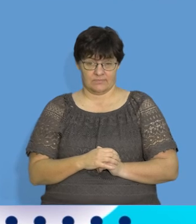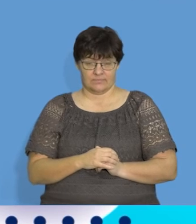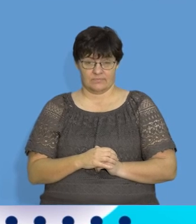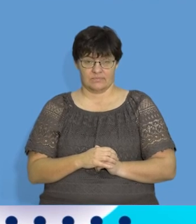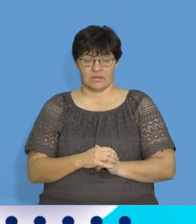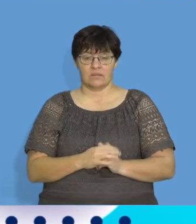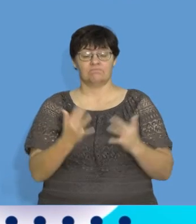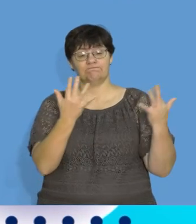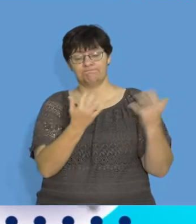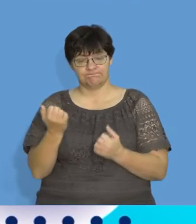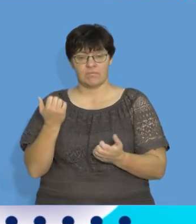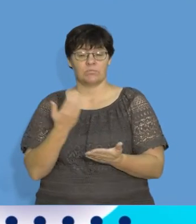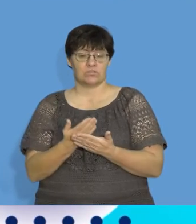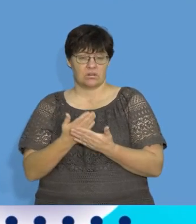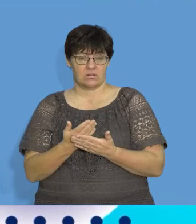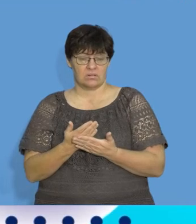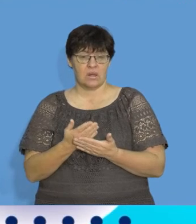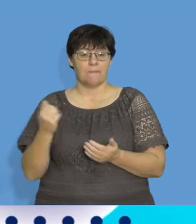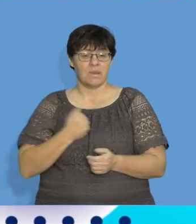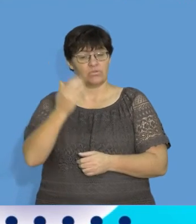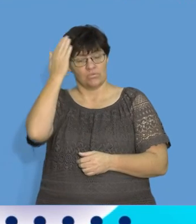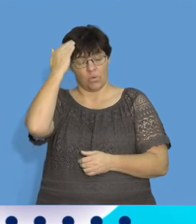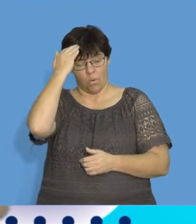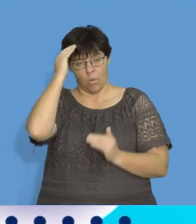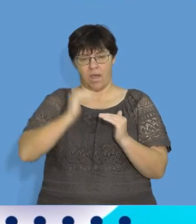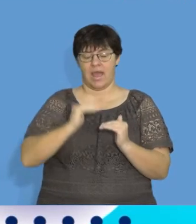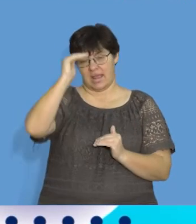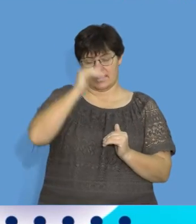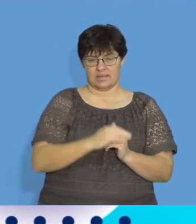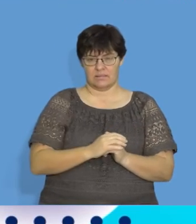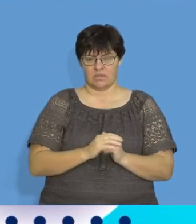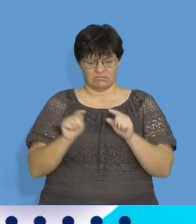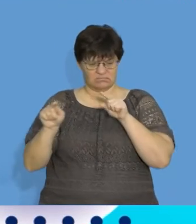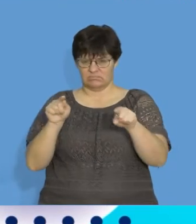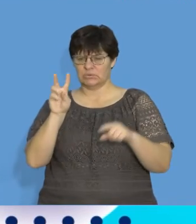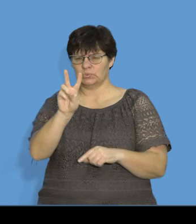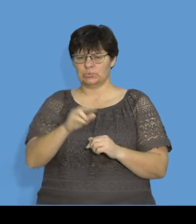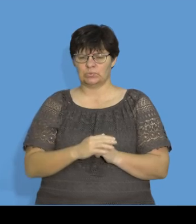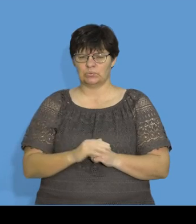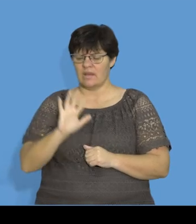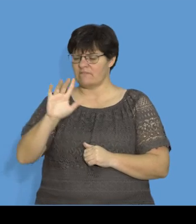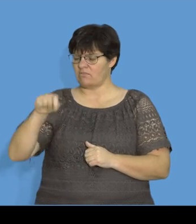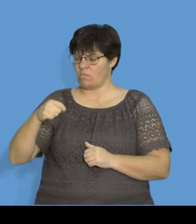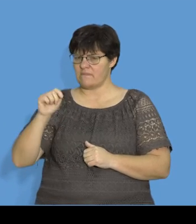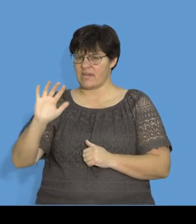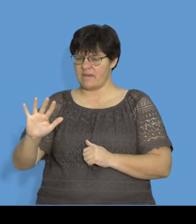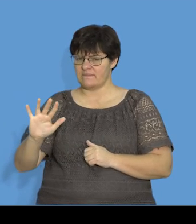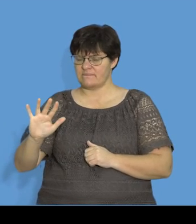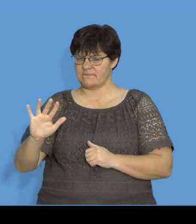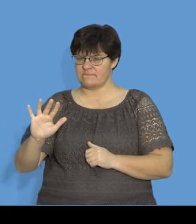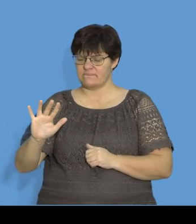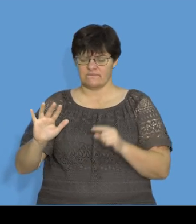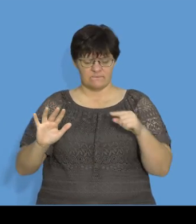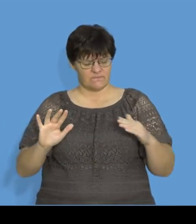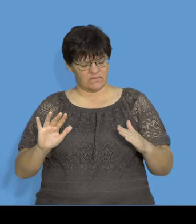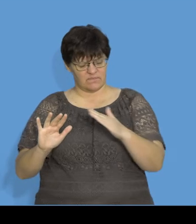In order to work out potential, I need to know height. I've got two values. I've got a 5.5